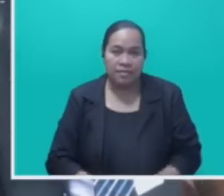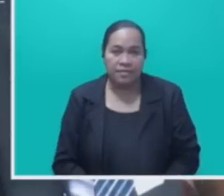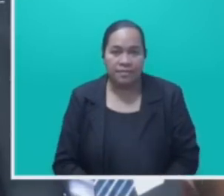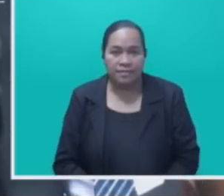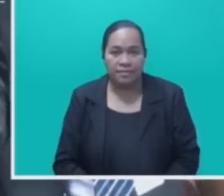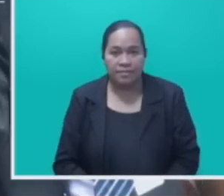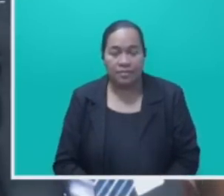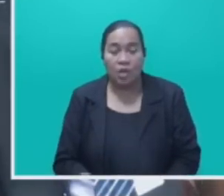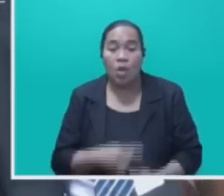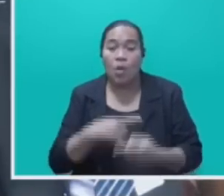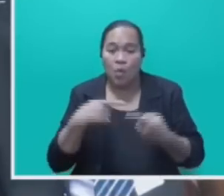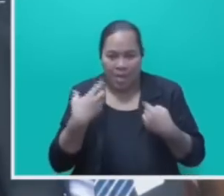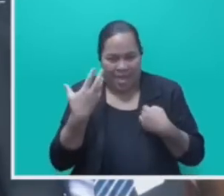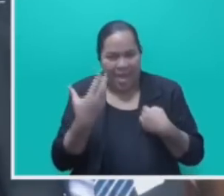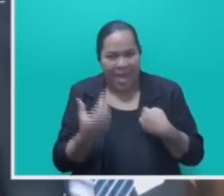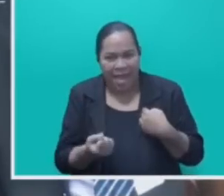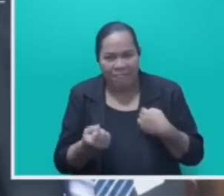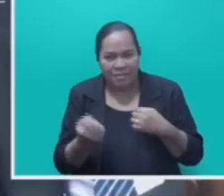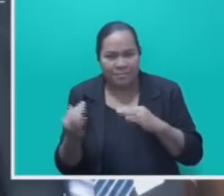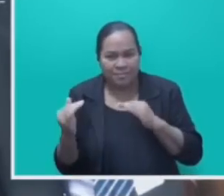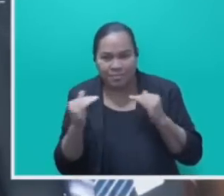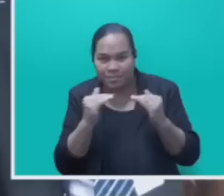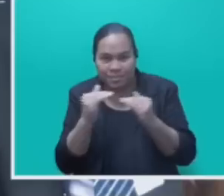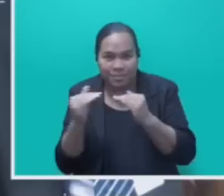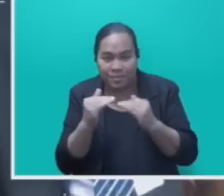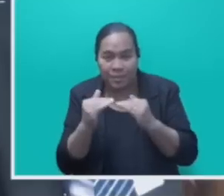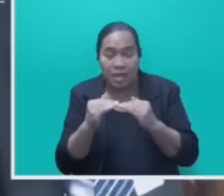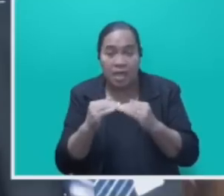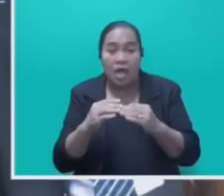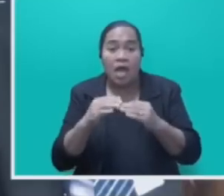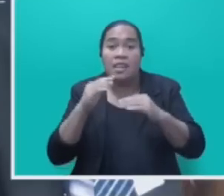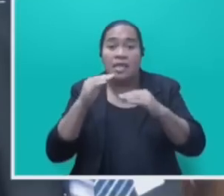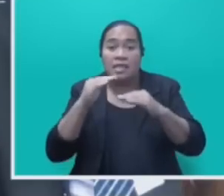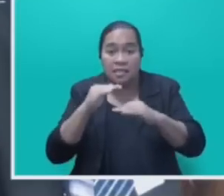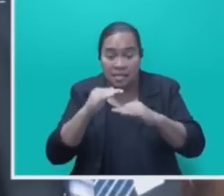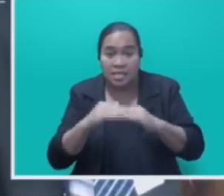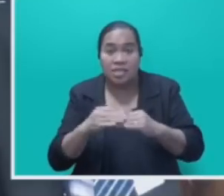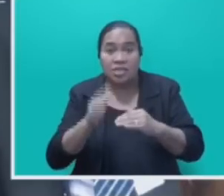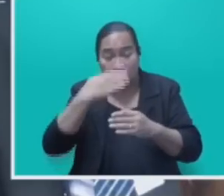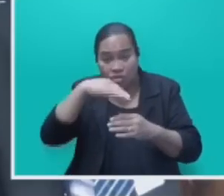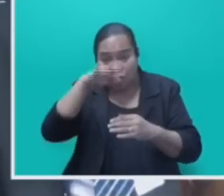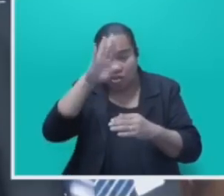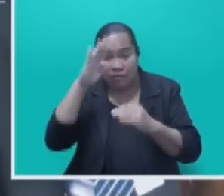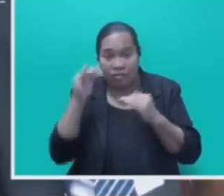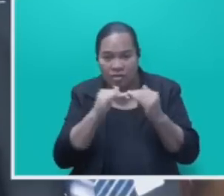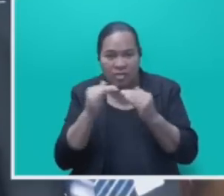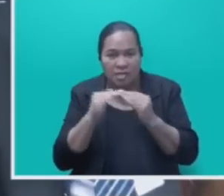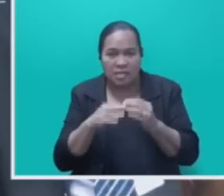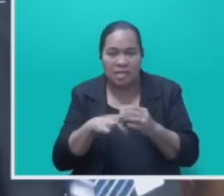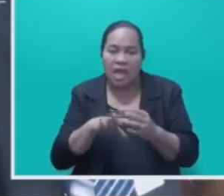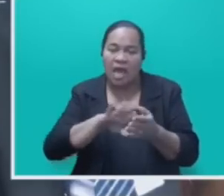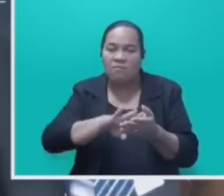We have a judiciary where the sitting Chief Justice has been suspended for frivolous matters.